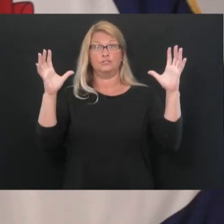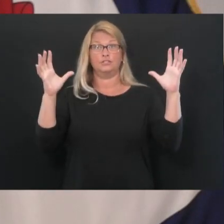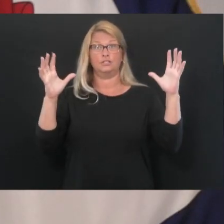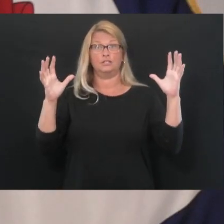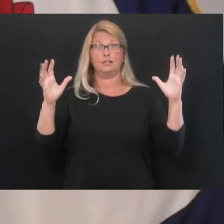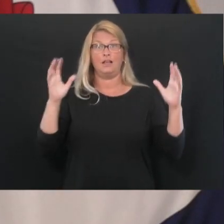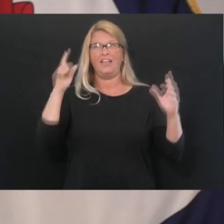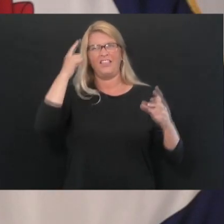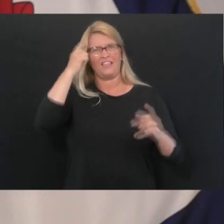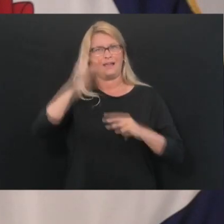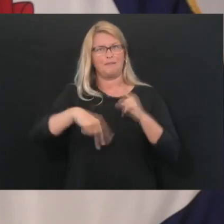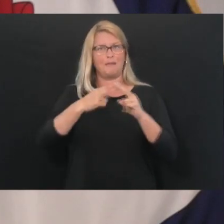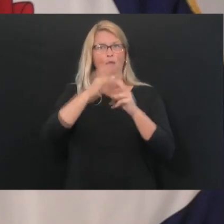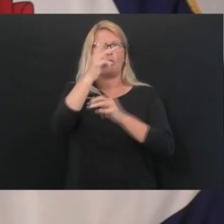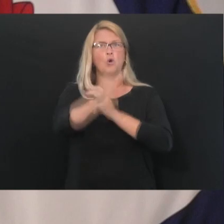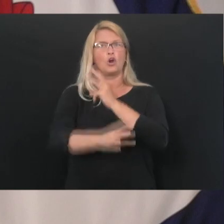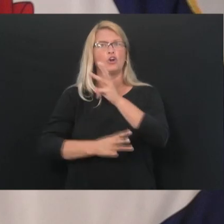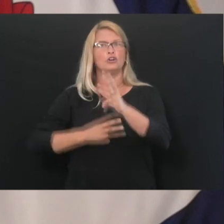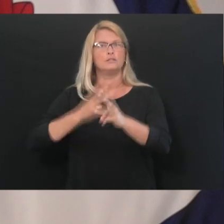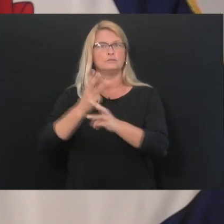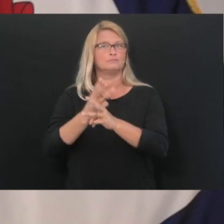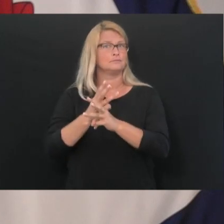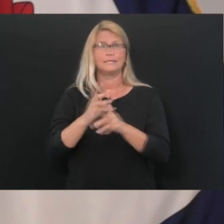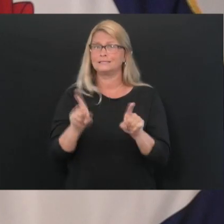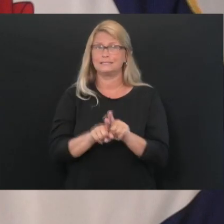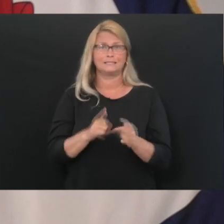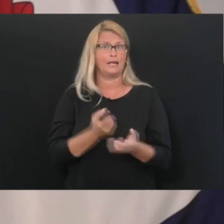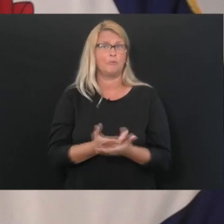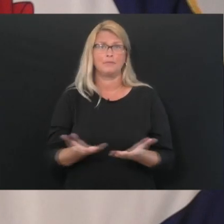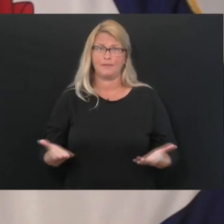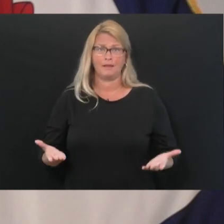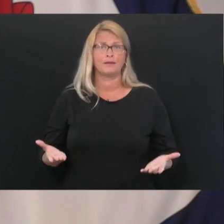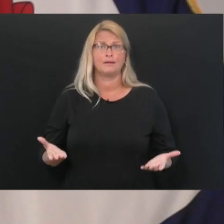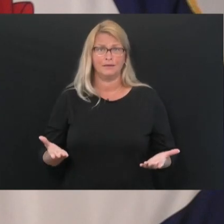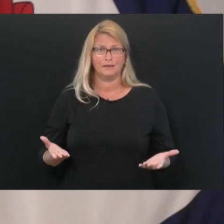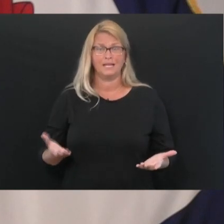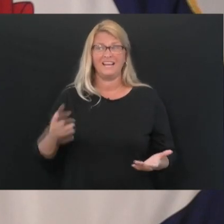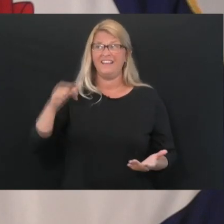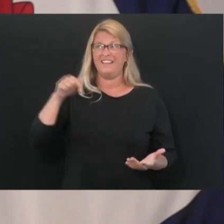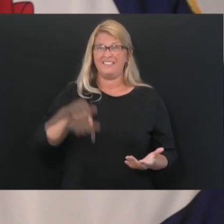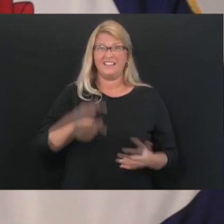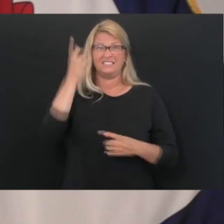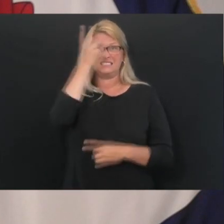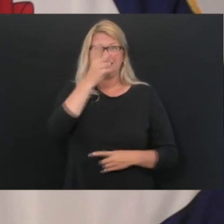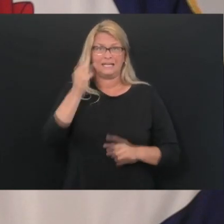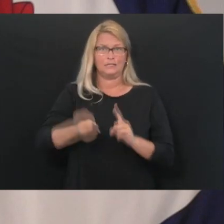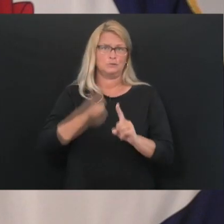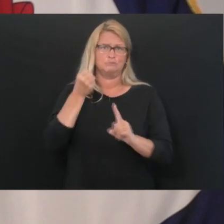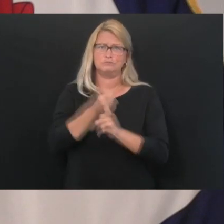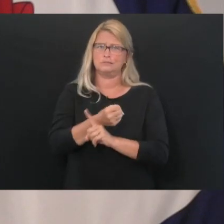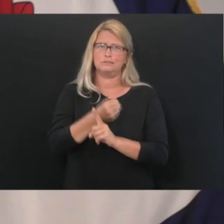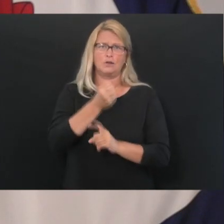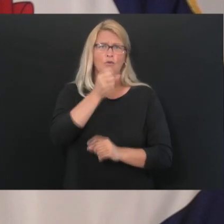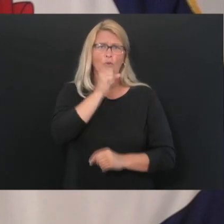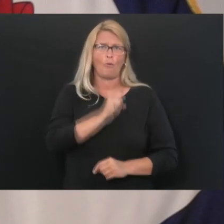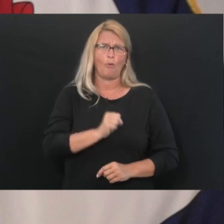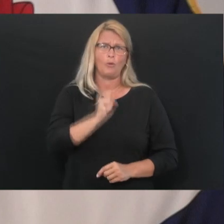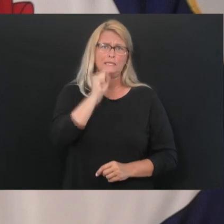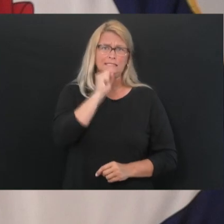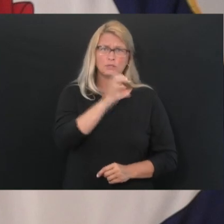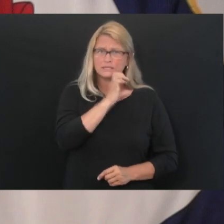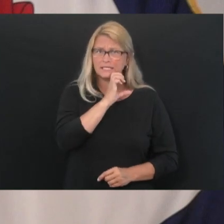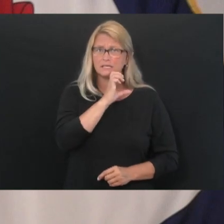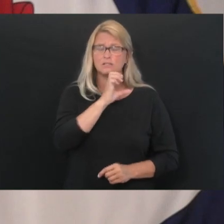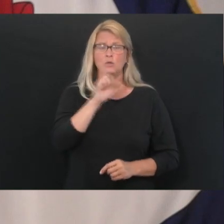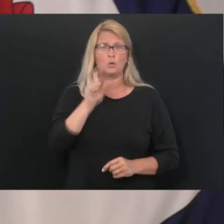the world. It's the same thing. This thing attacks the old. And we absolutely need